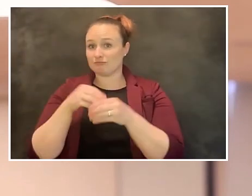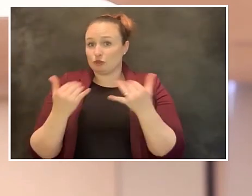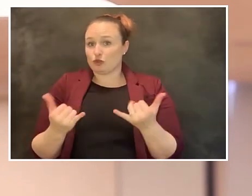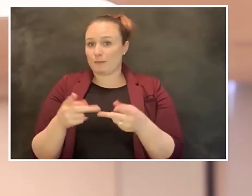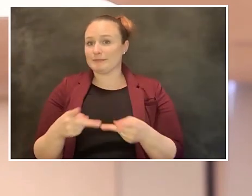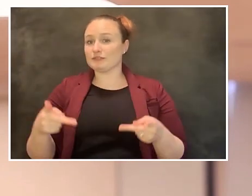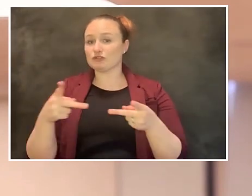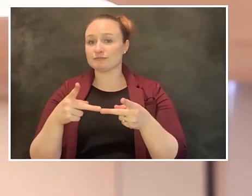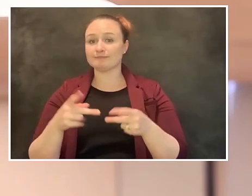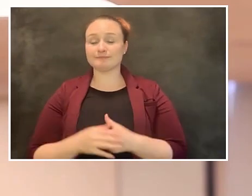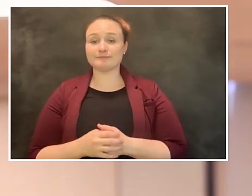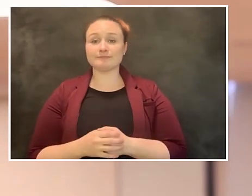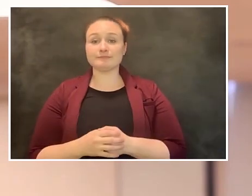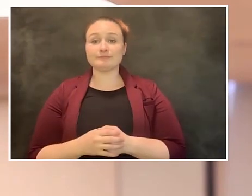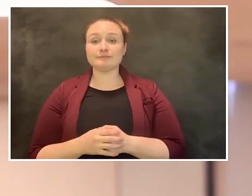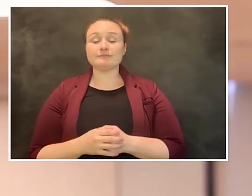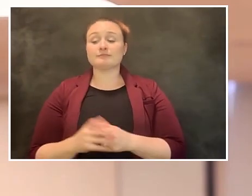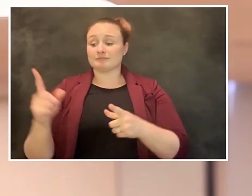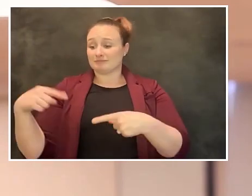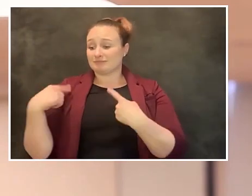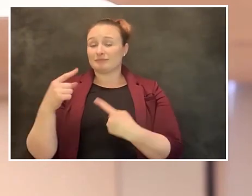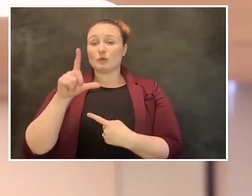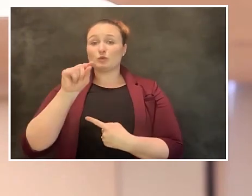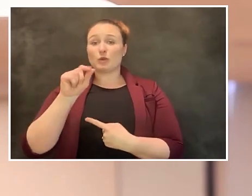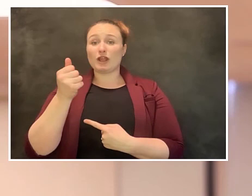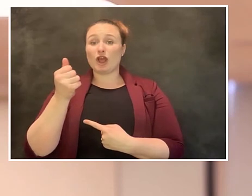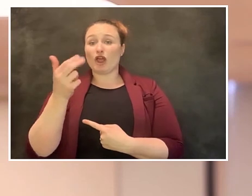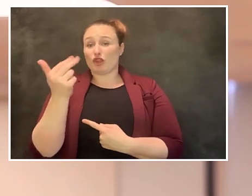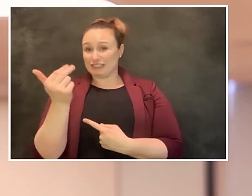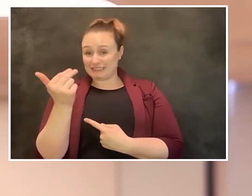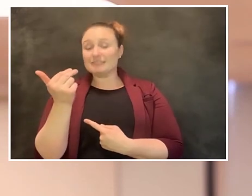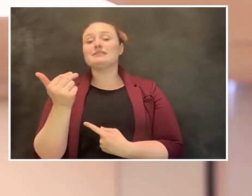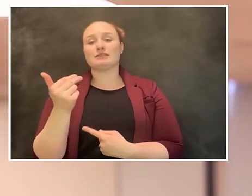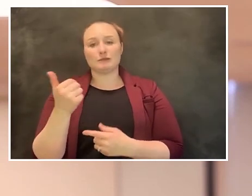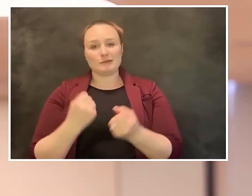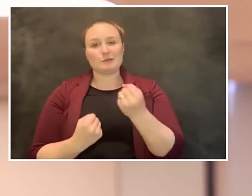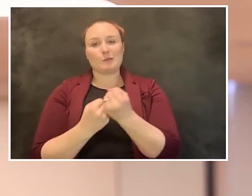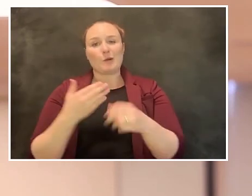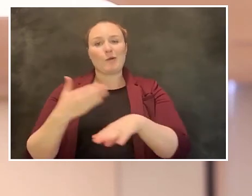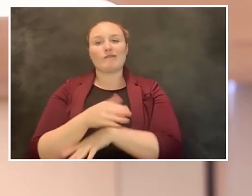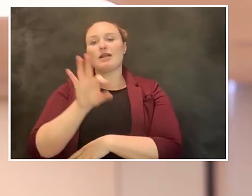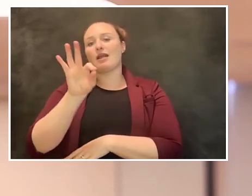position. Since 2013, we have supported over 90